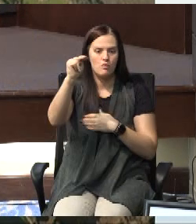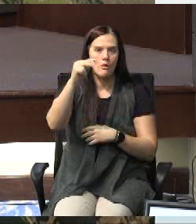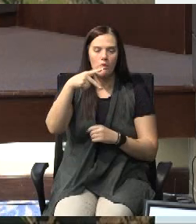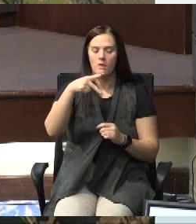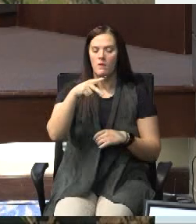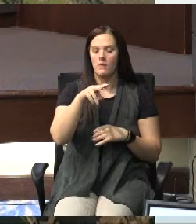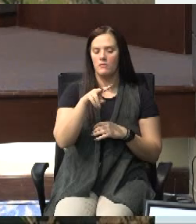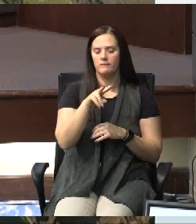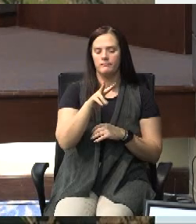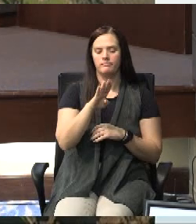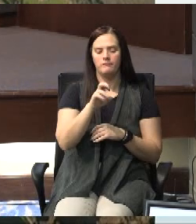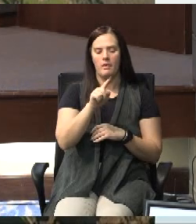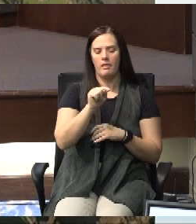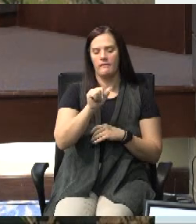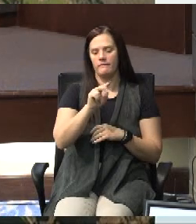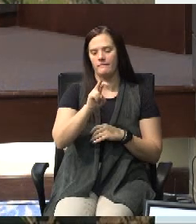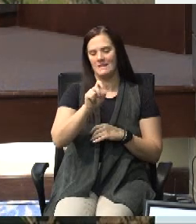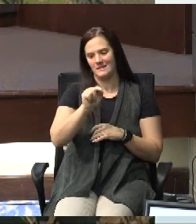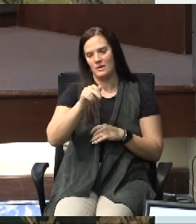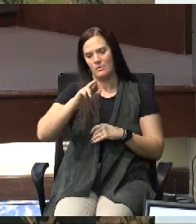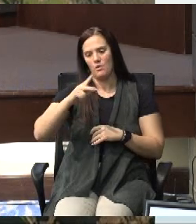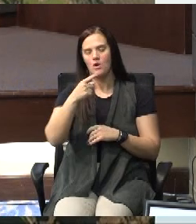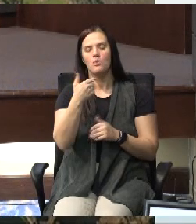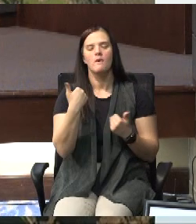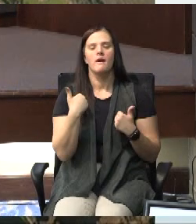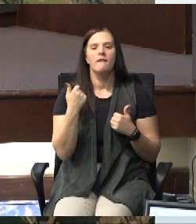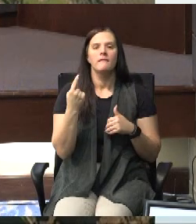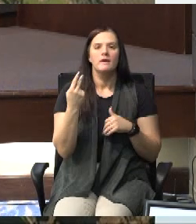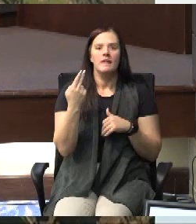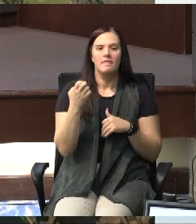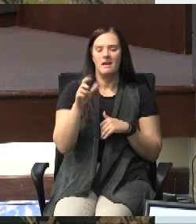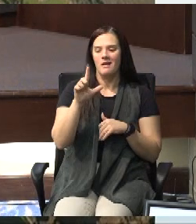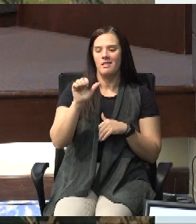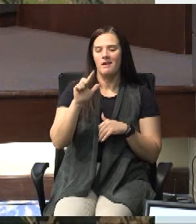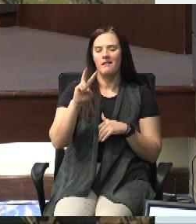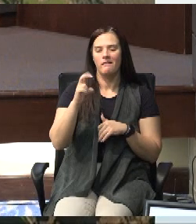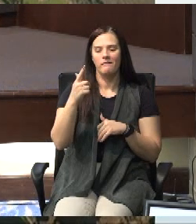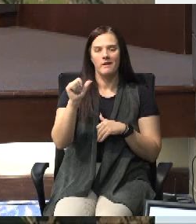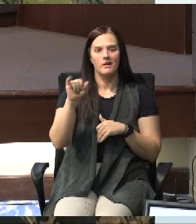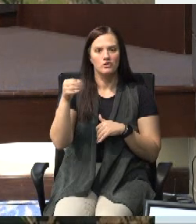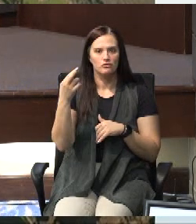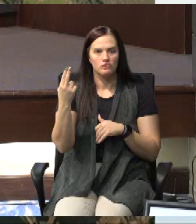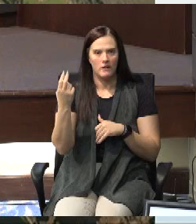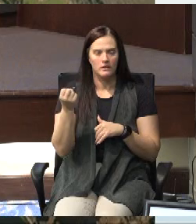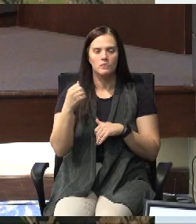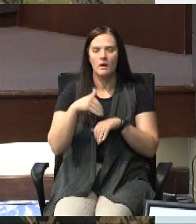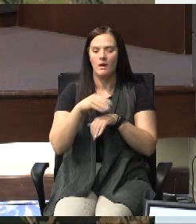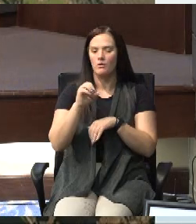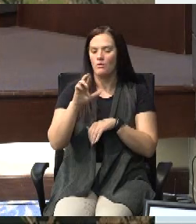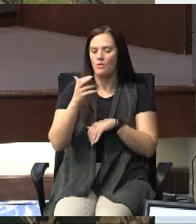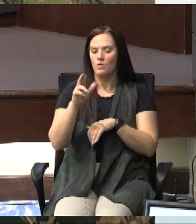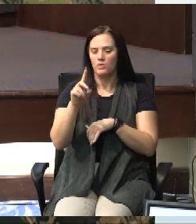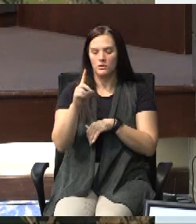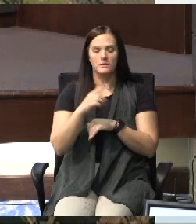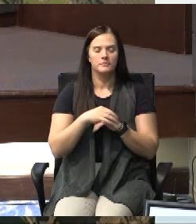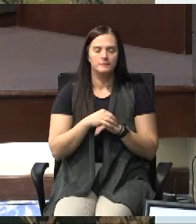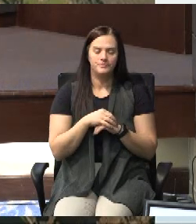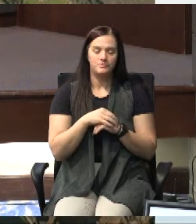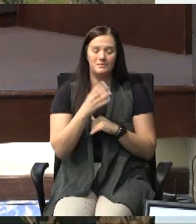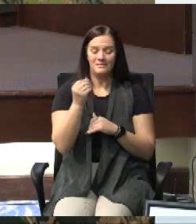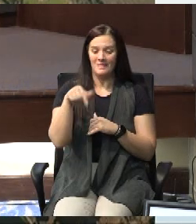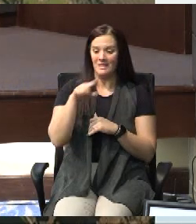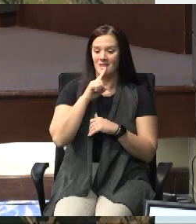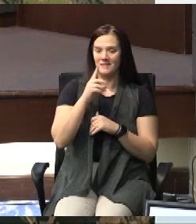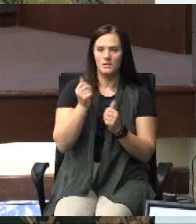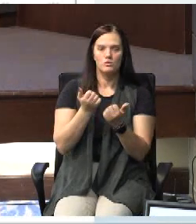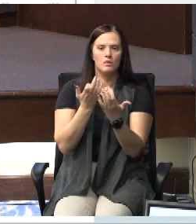Vista Park. And then you have the La Vega Junior High at Orchard and Loop 340. This